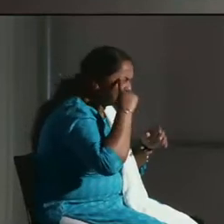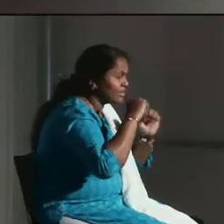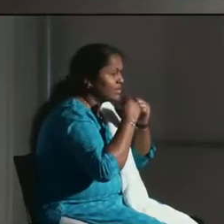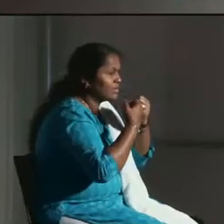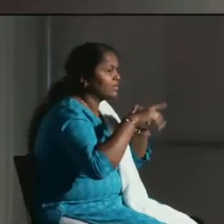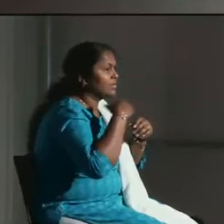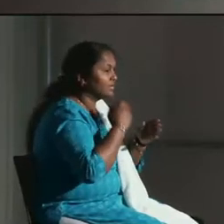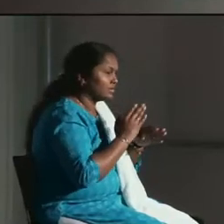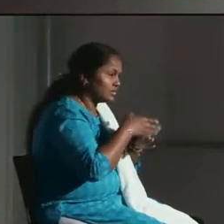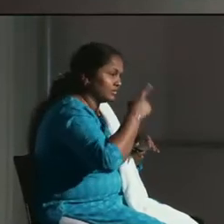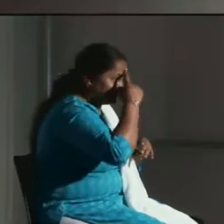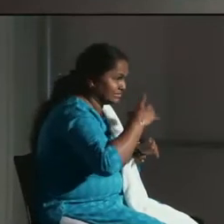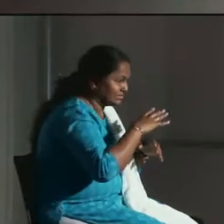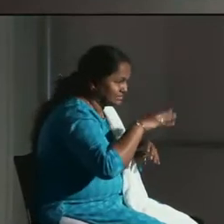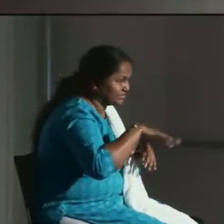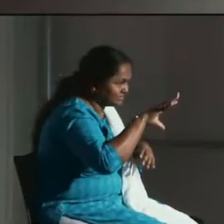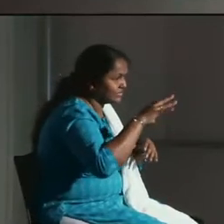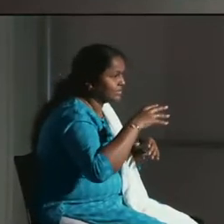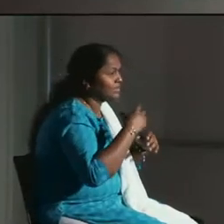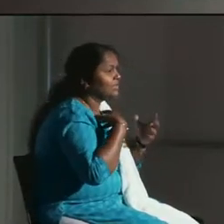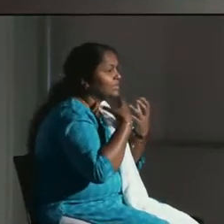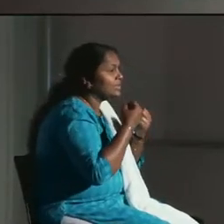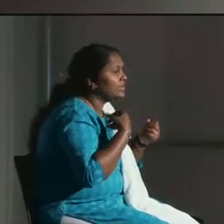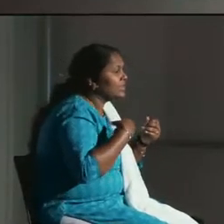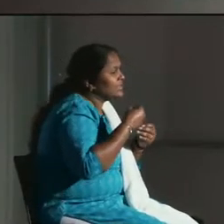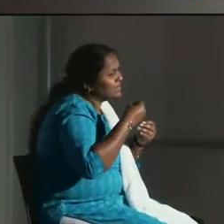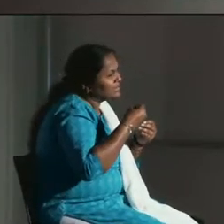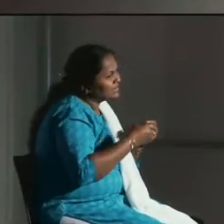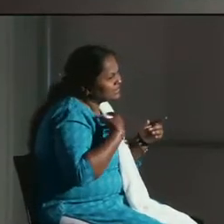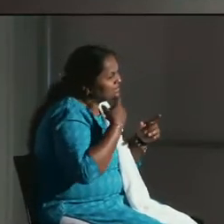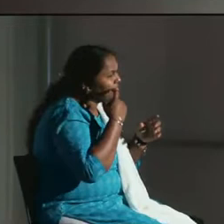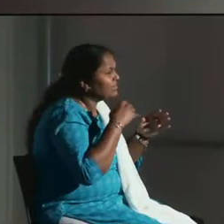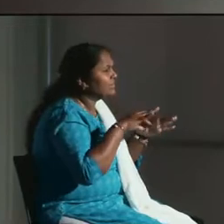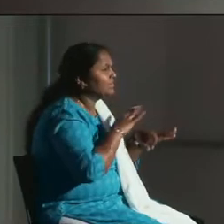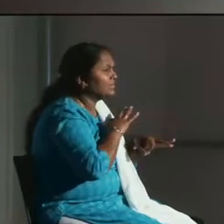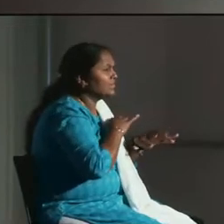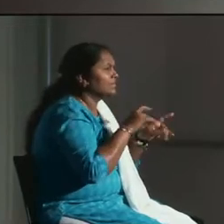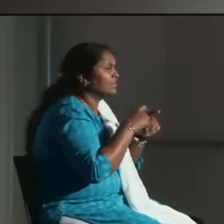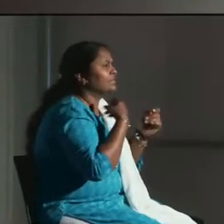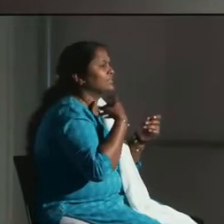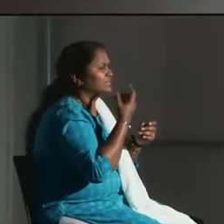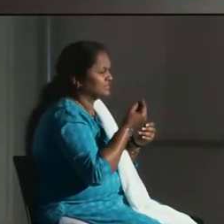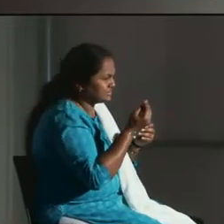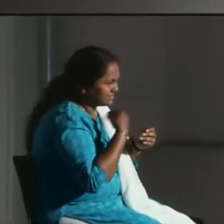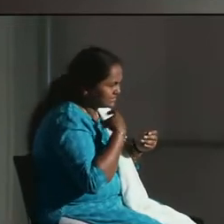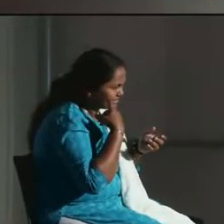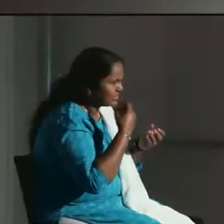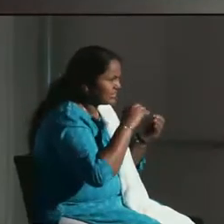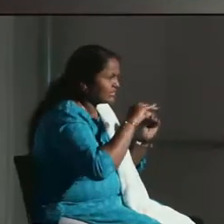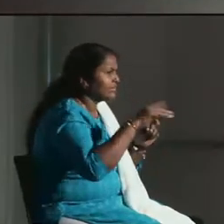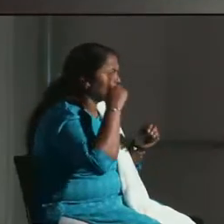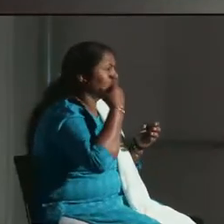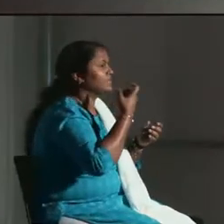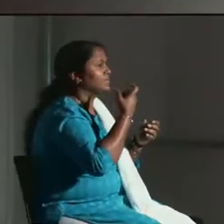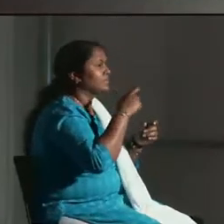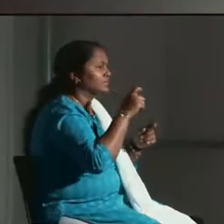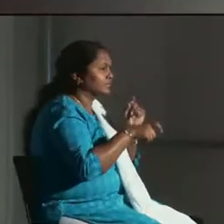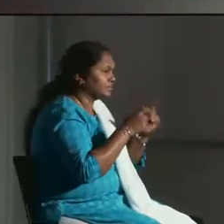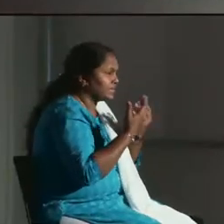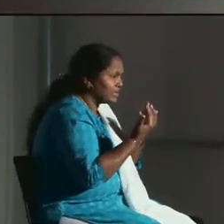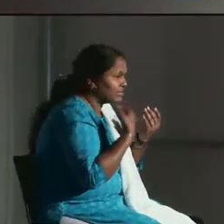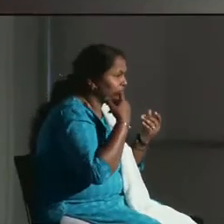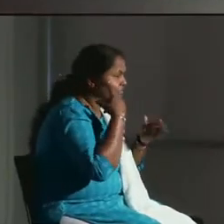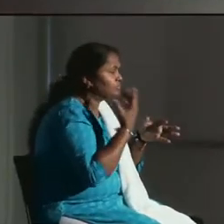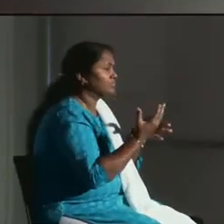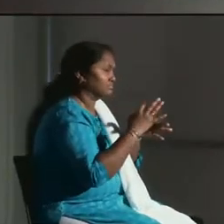organizations across the country. It rests also on, so Blank Noise labor also rests on collective feminist labor. Everything that we do is